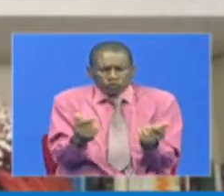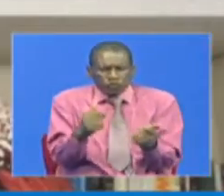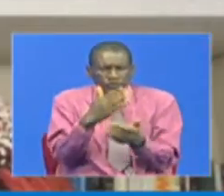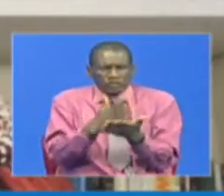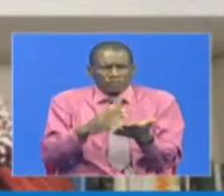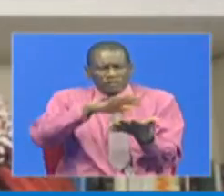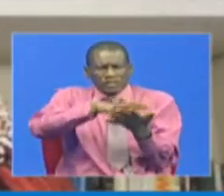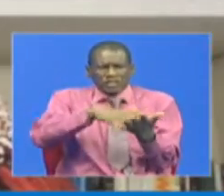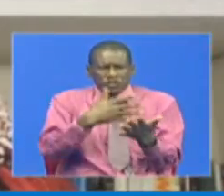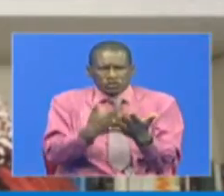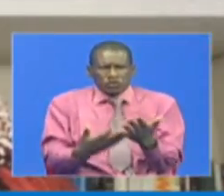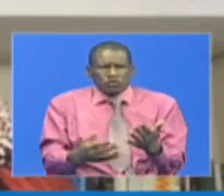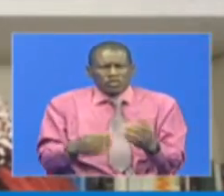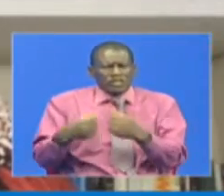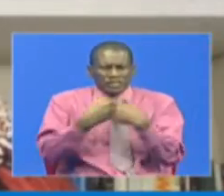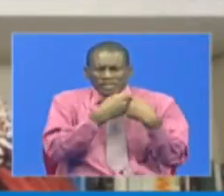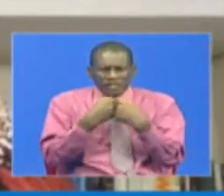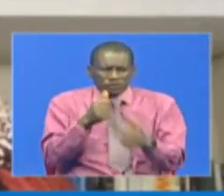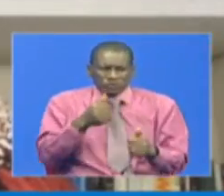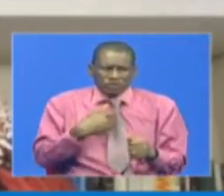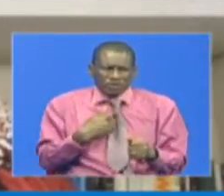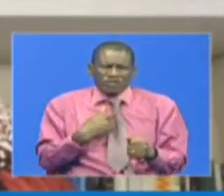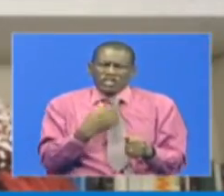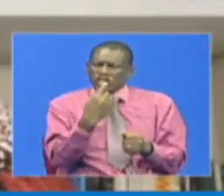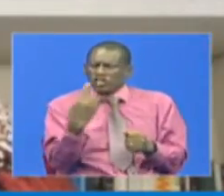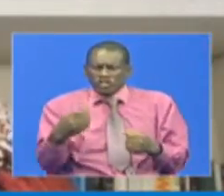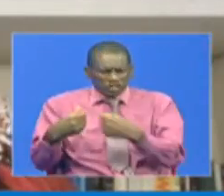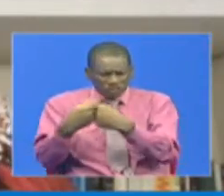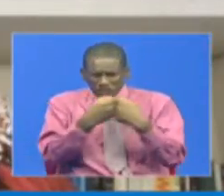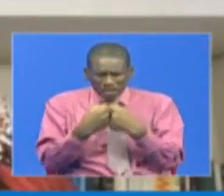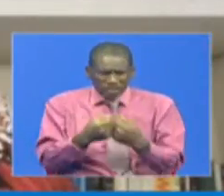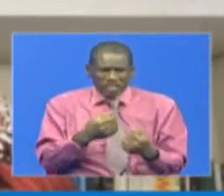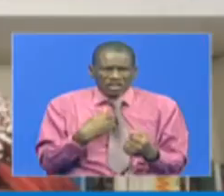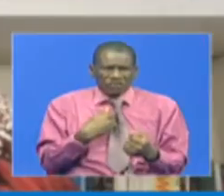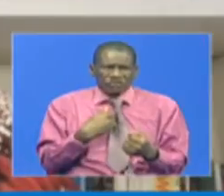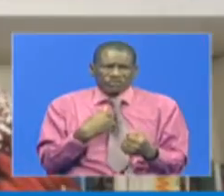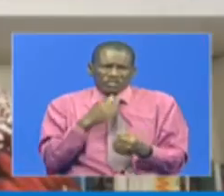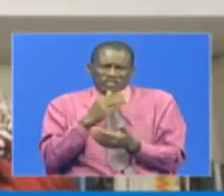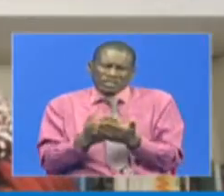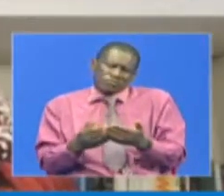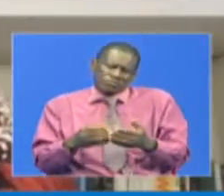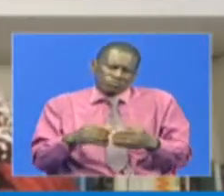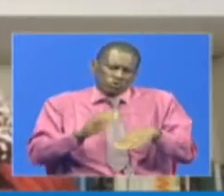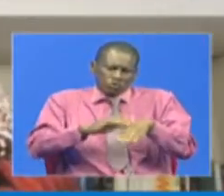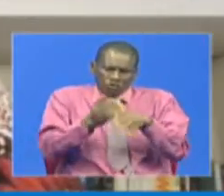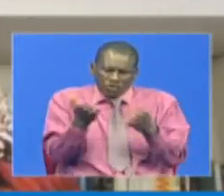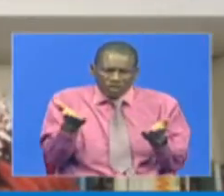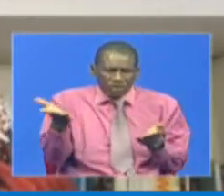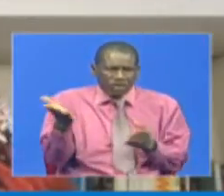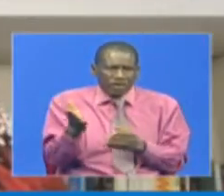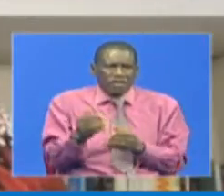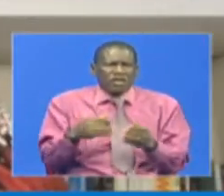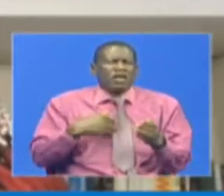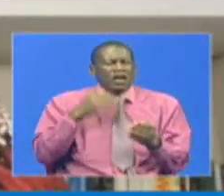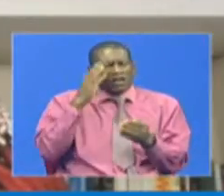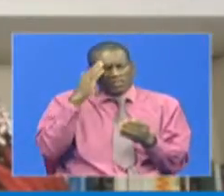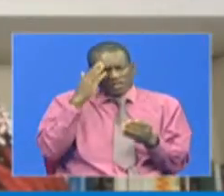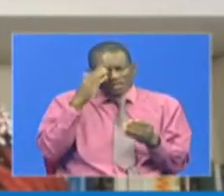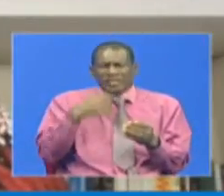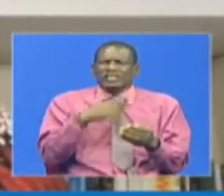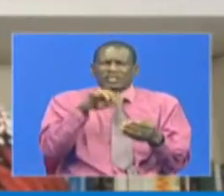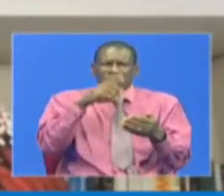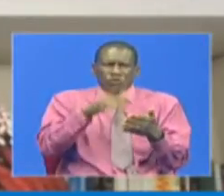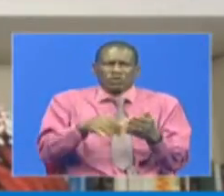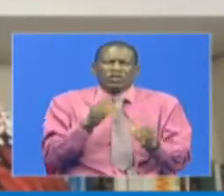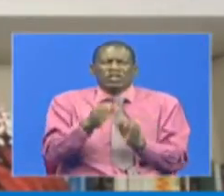structural challenges. Every crisis has a silver lining. Well, I think the saying goes, if the world gives